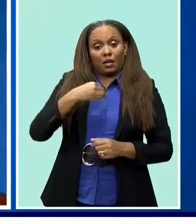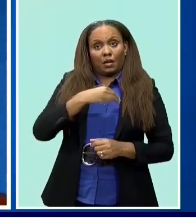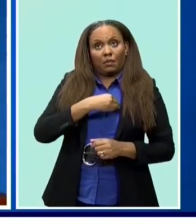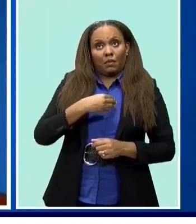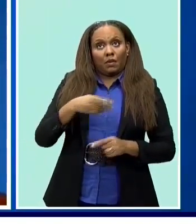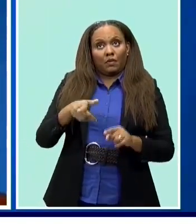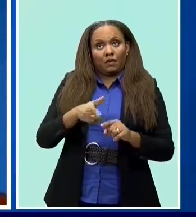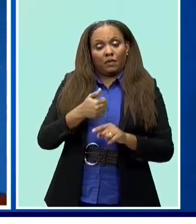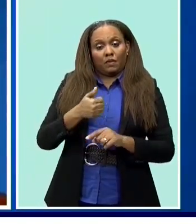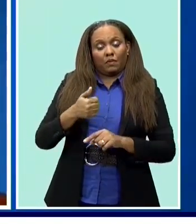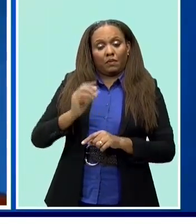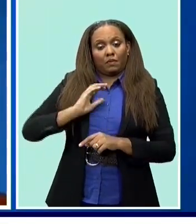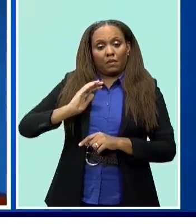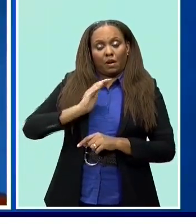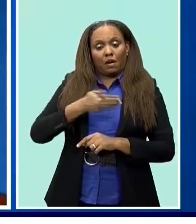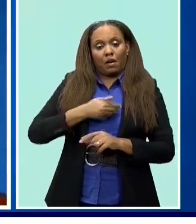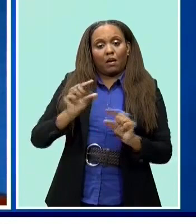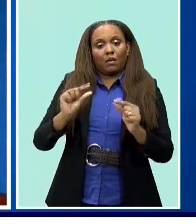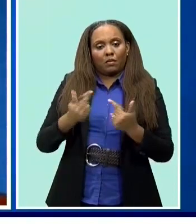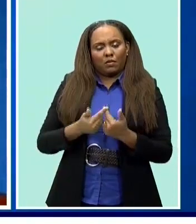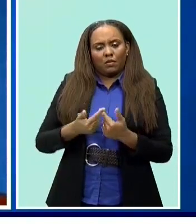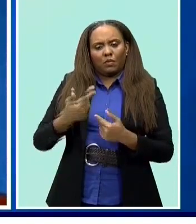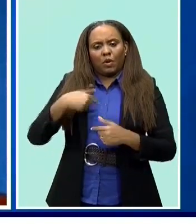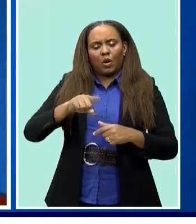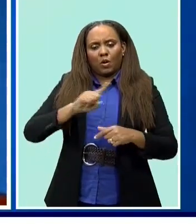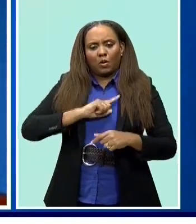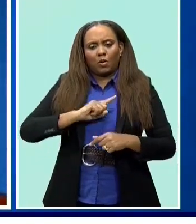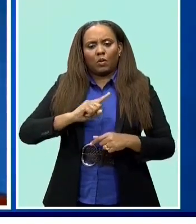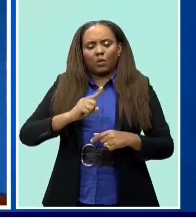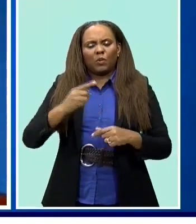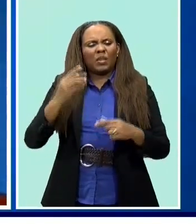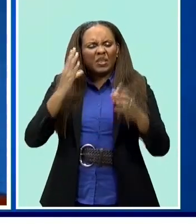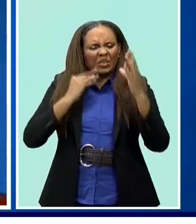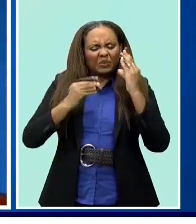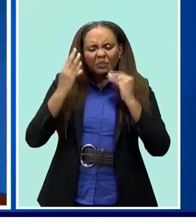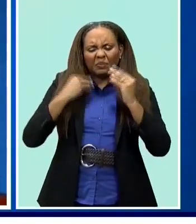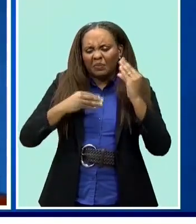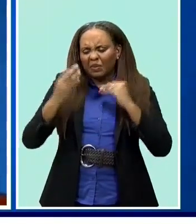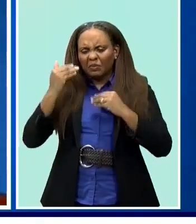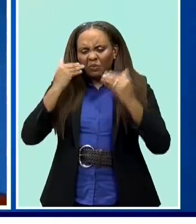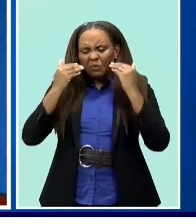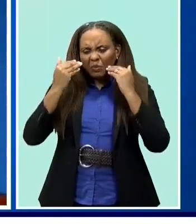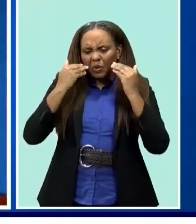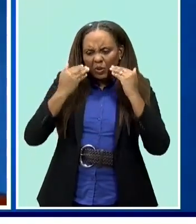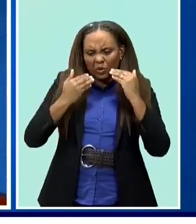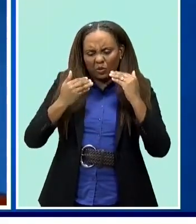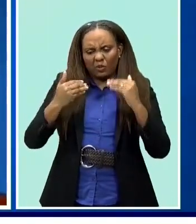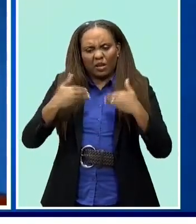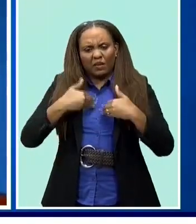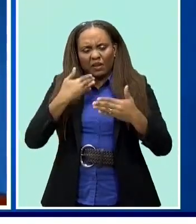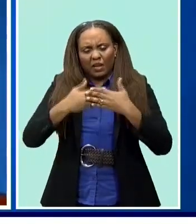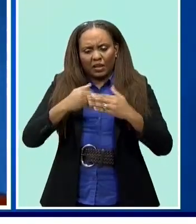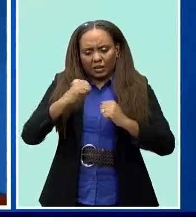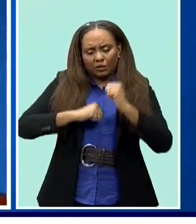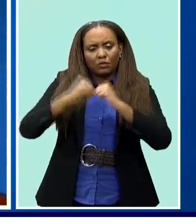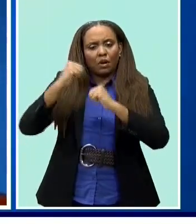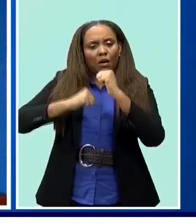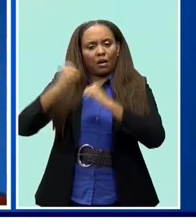as I said, and from our individual and collective experiences, a basic structure of local